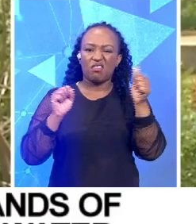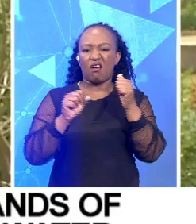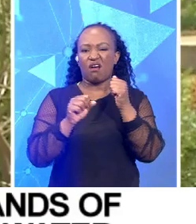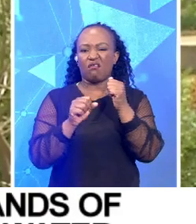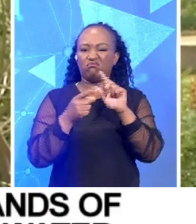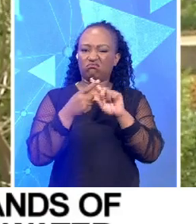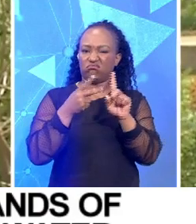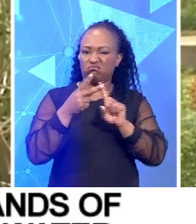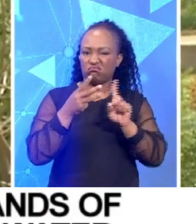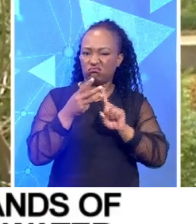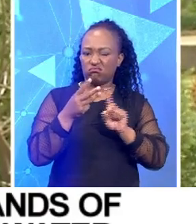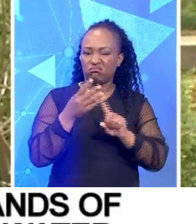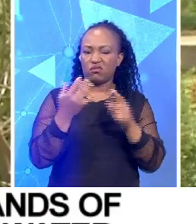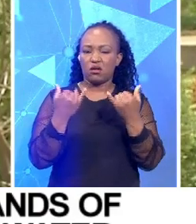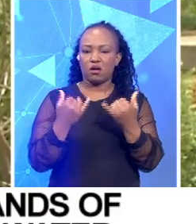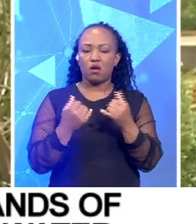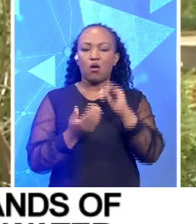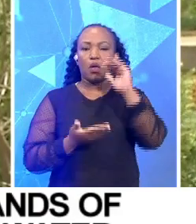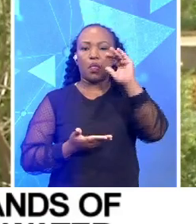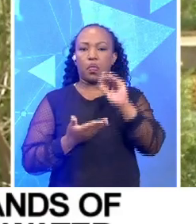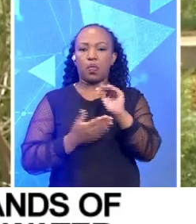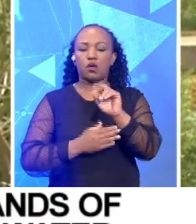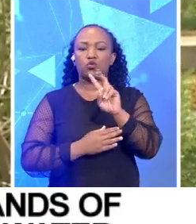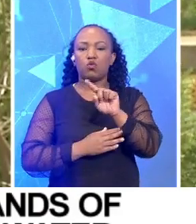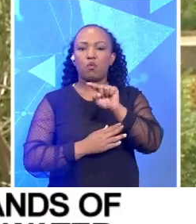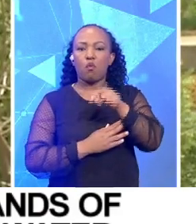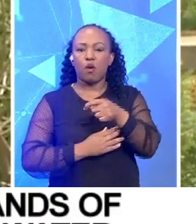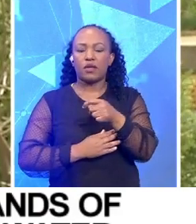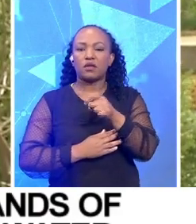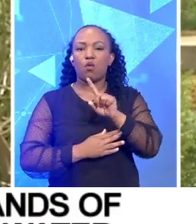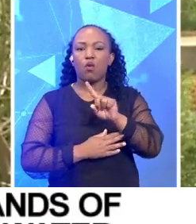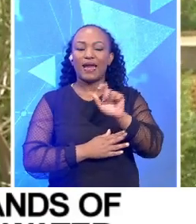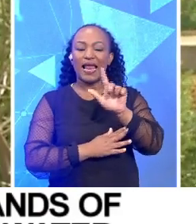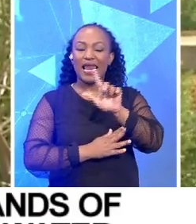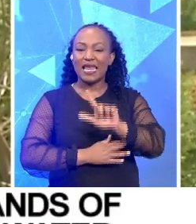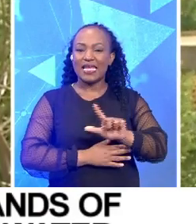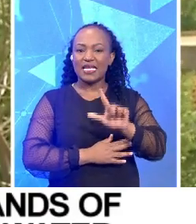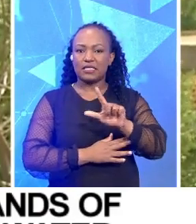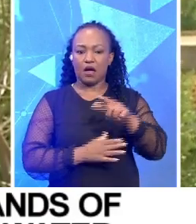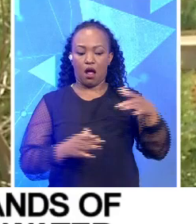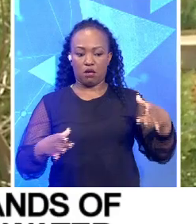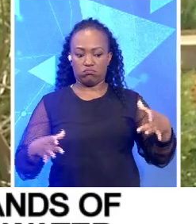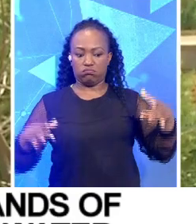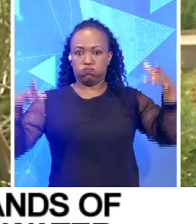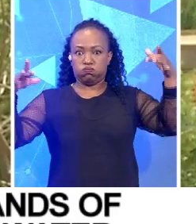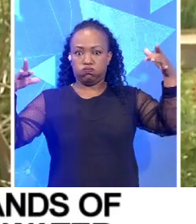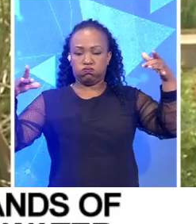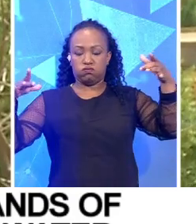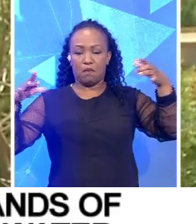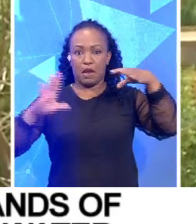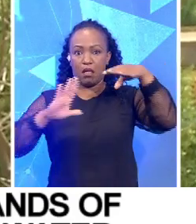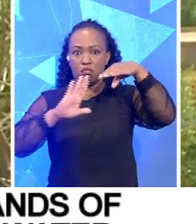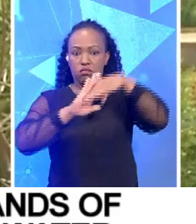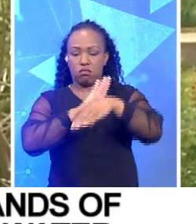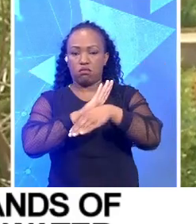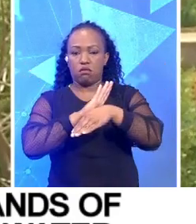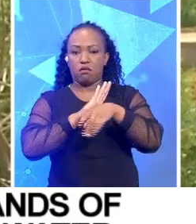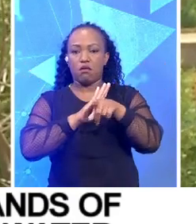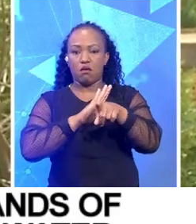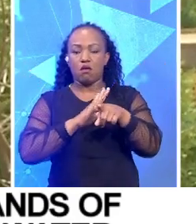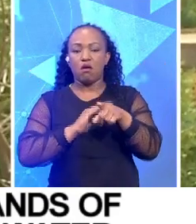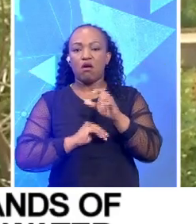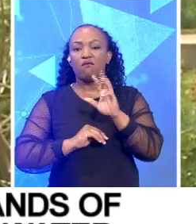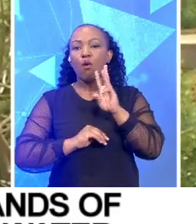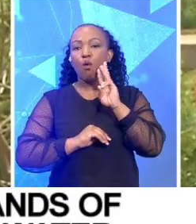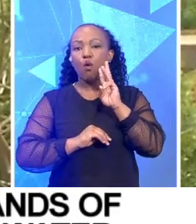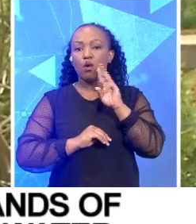that has reduced to 2.1 megaliters on a daily basis. So that's quite a significant drop in the volume of water